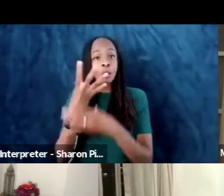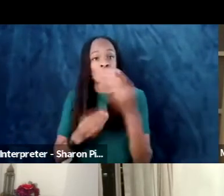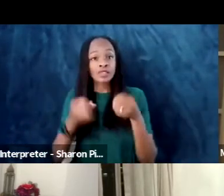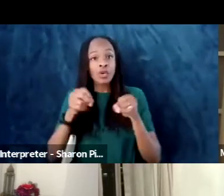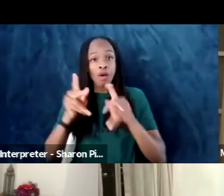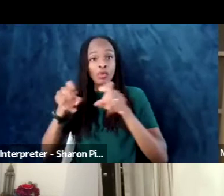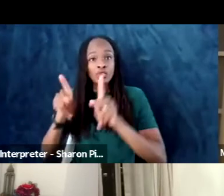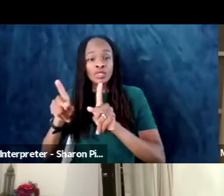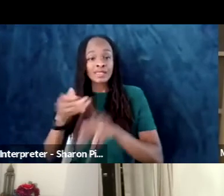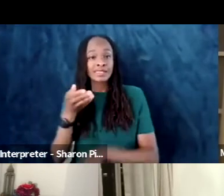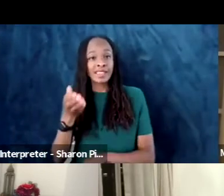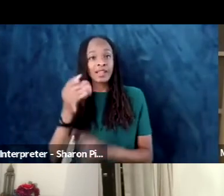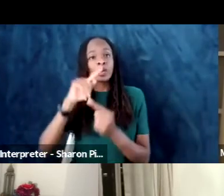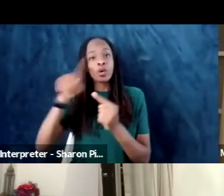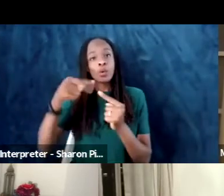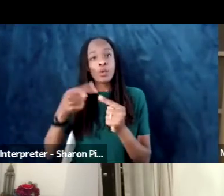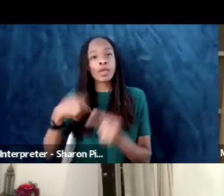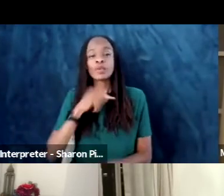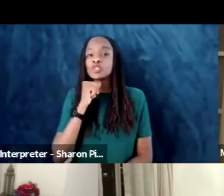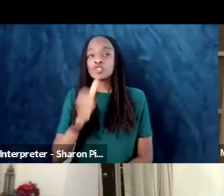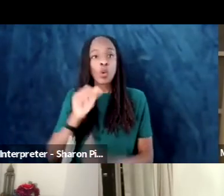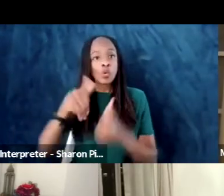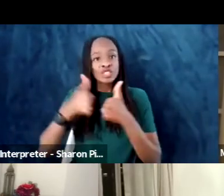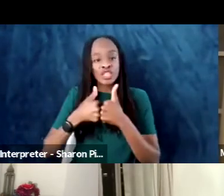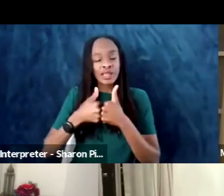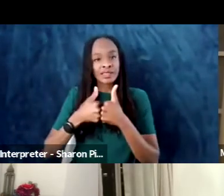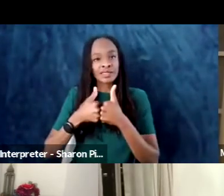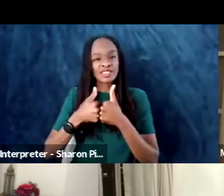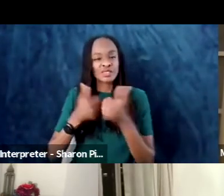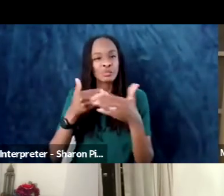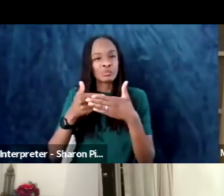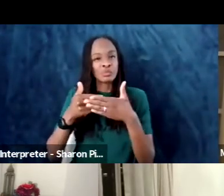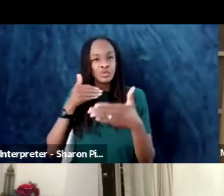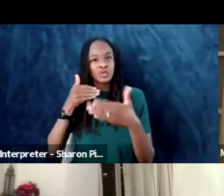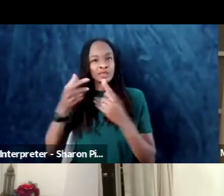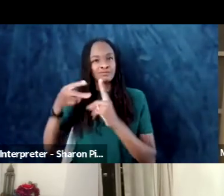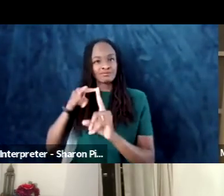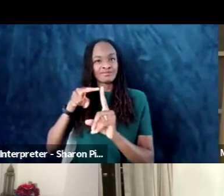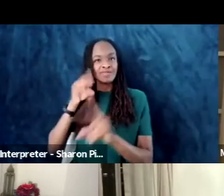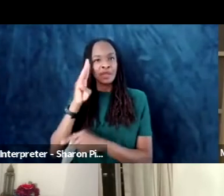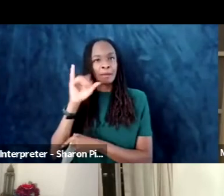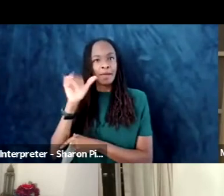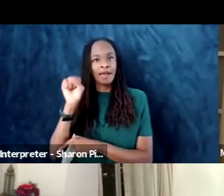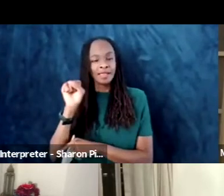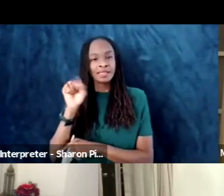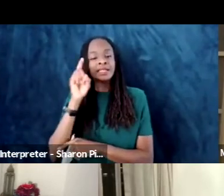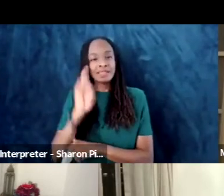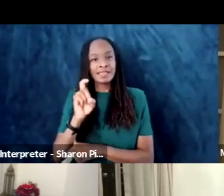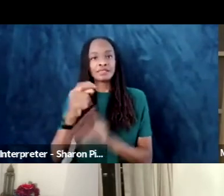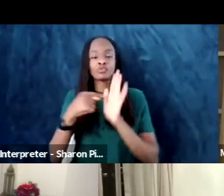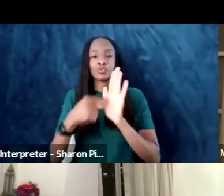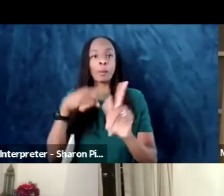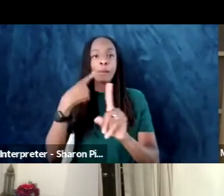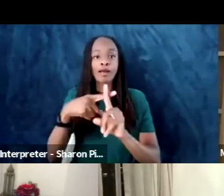we don't challenge preconceived bias. So we need to pursue positive portrayals of